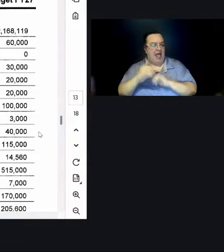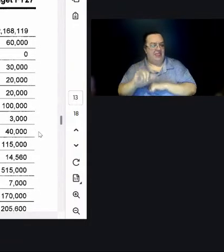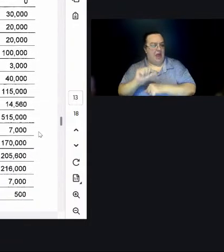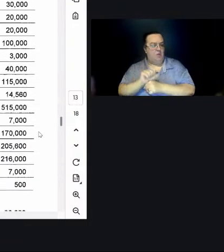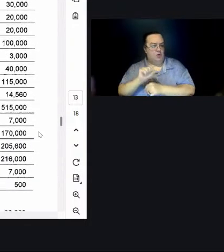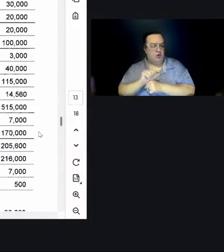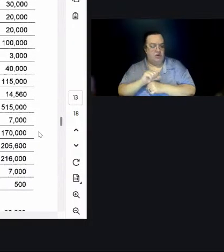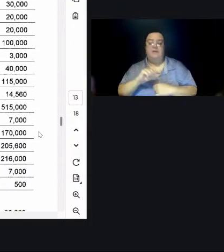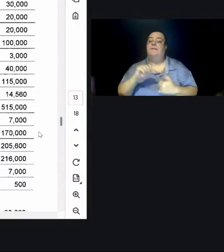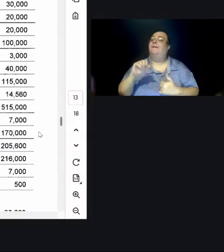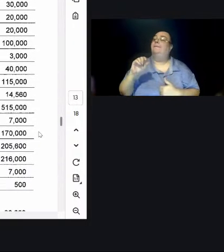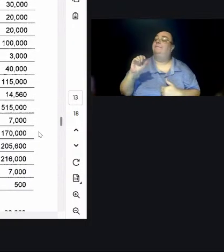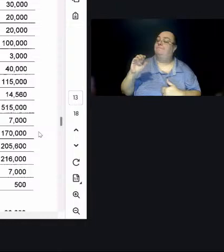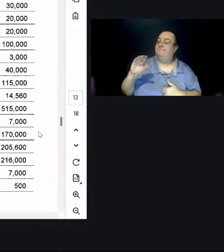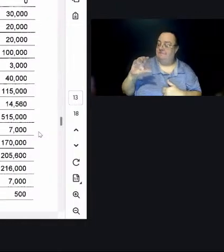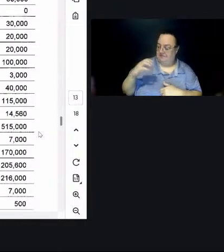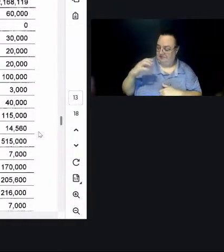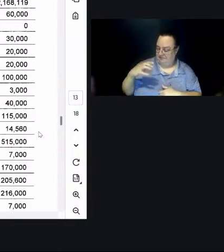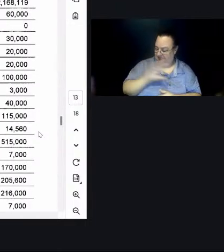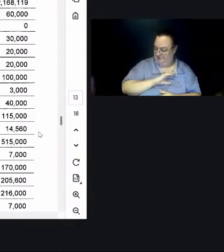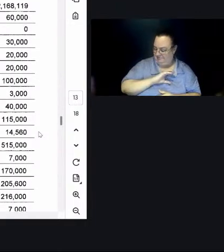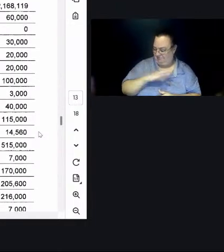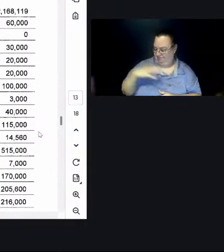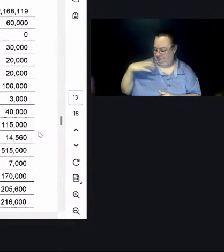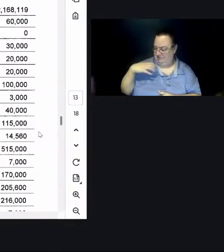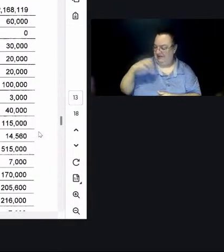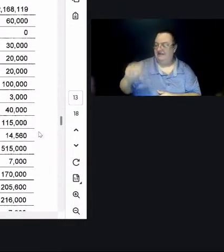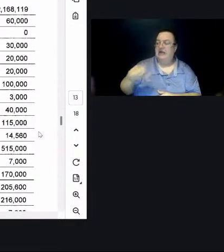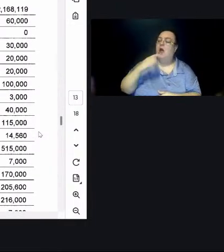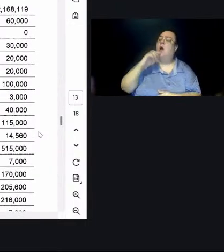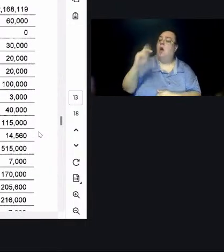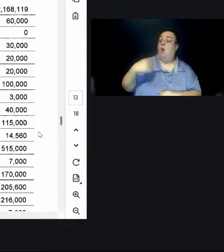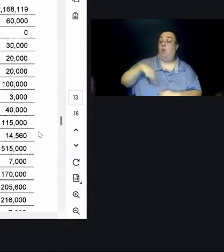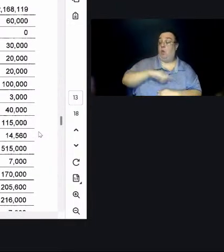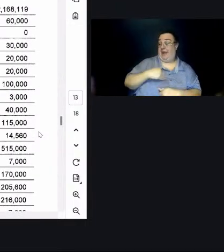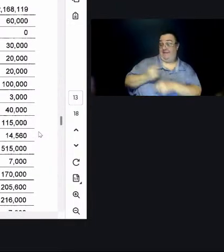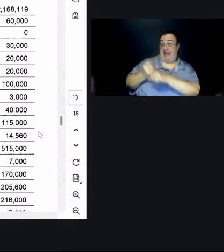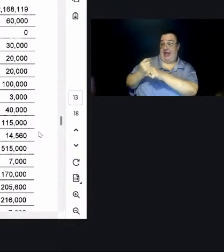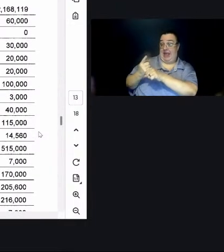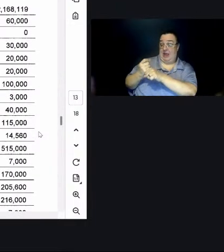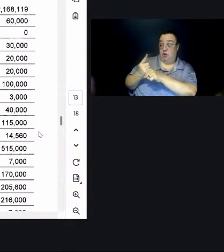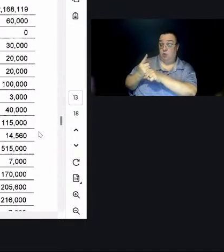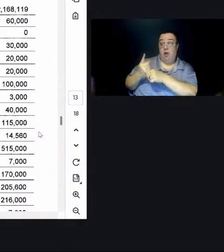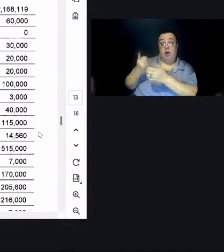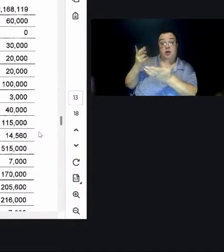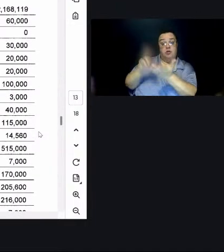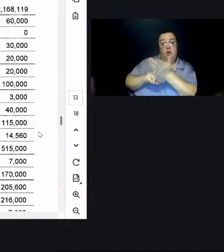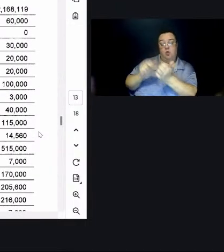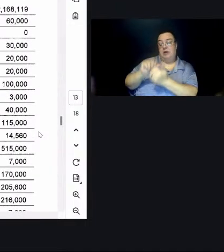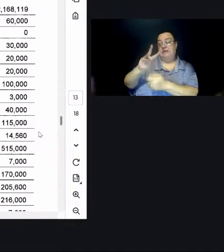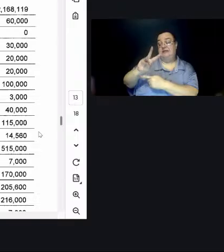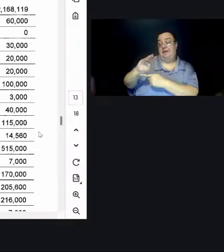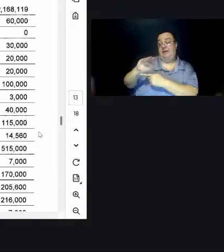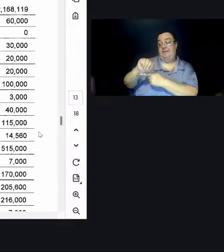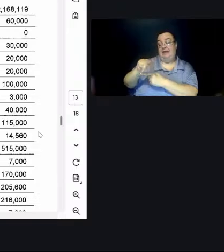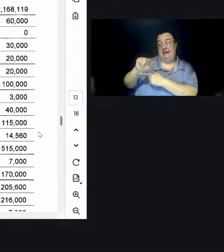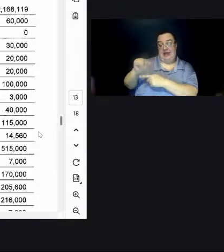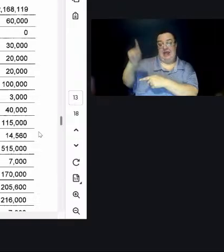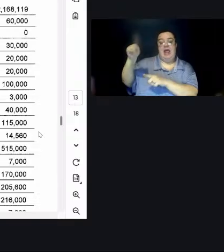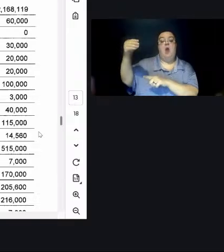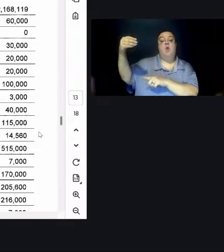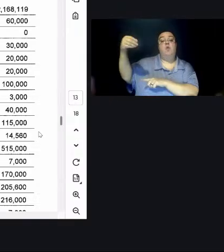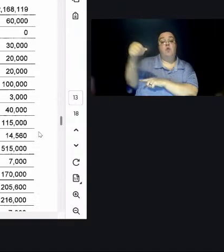Yes, ma'am. So we have an annual contract with WMATA. WMATA reimburses our